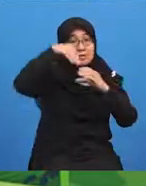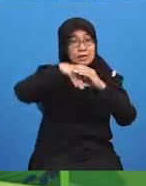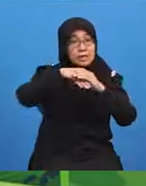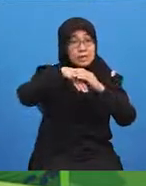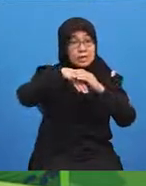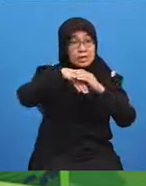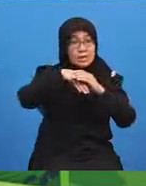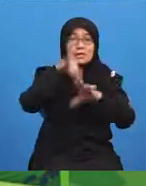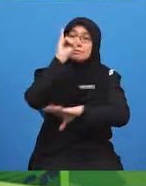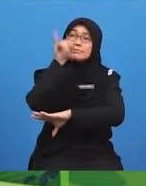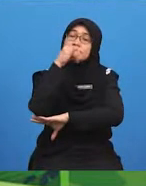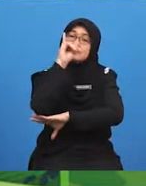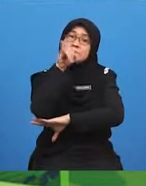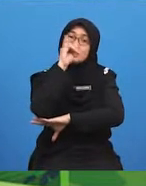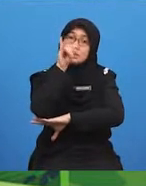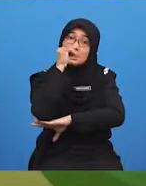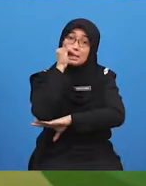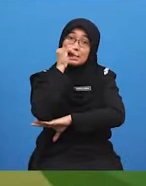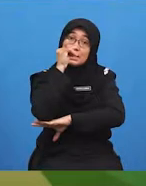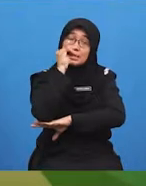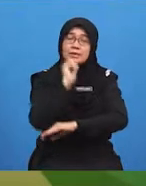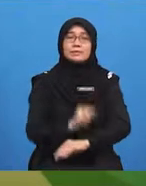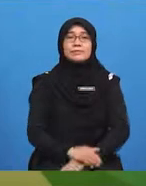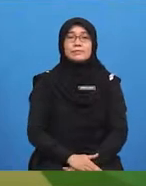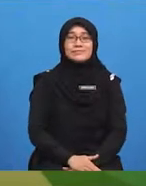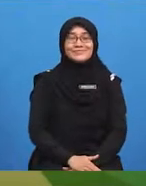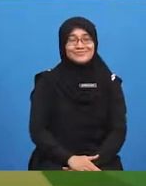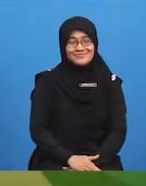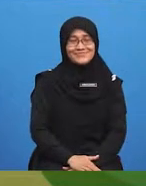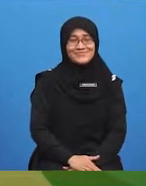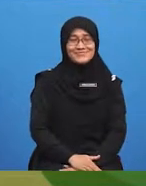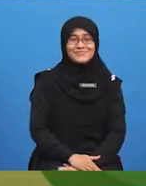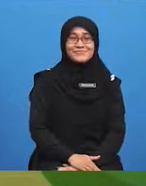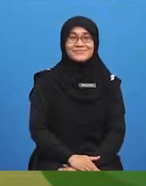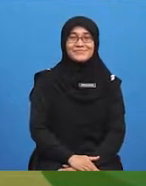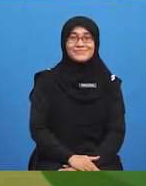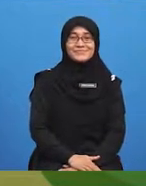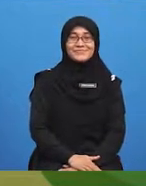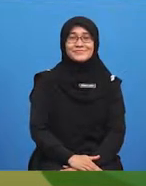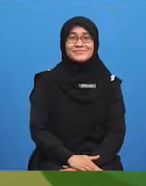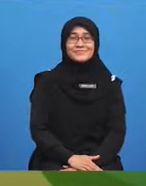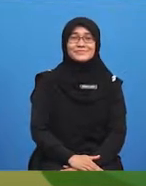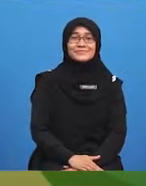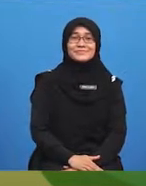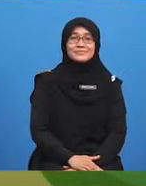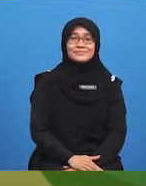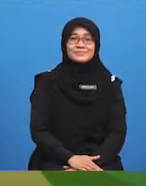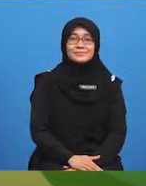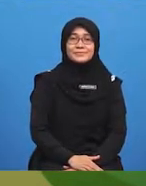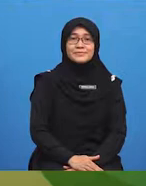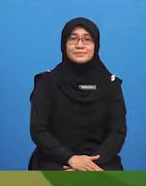called the jungle. There you have it, boys and girls. Those are some of the